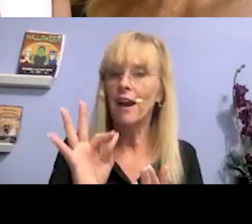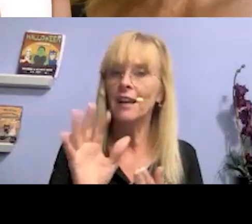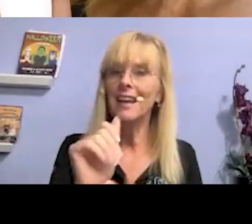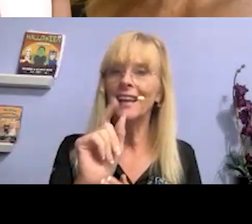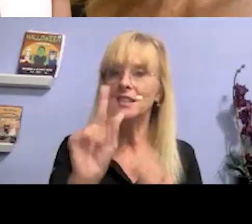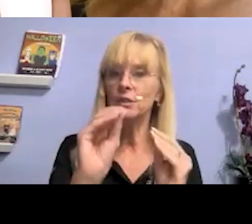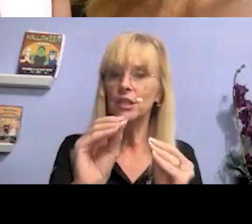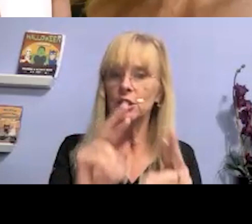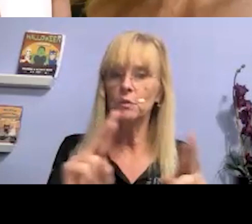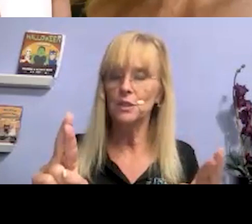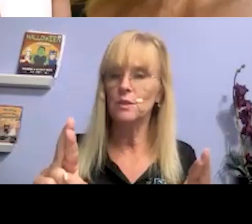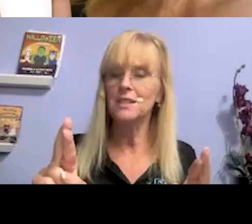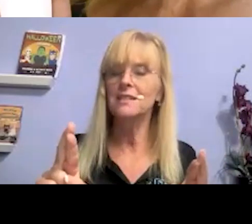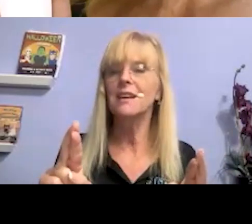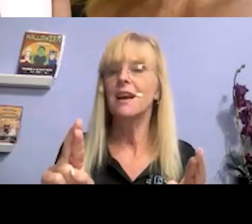can find at